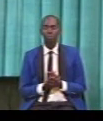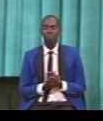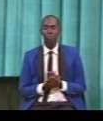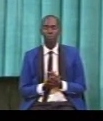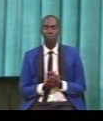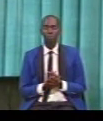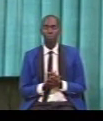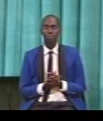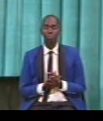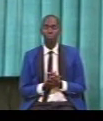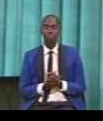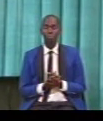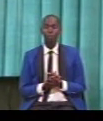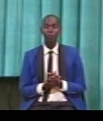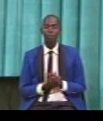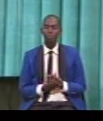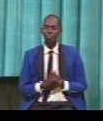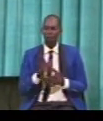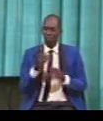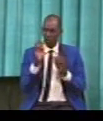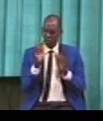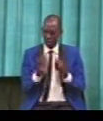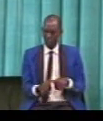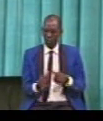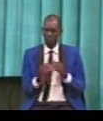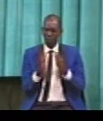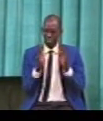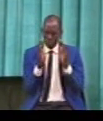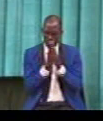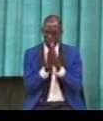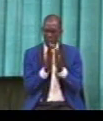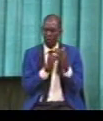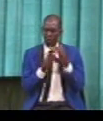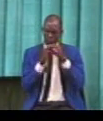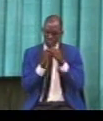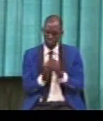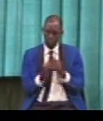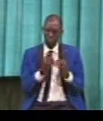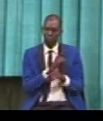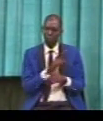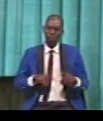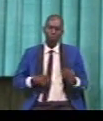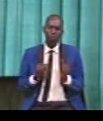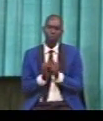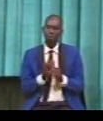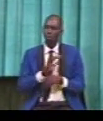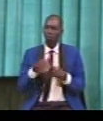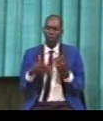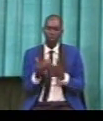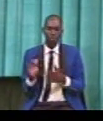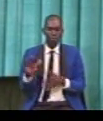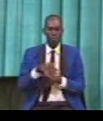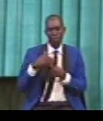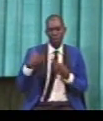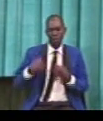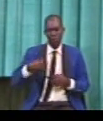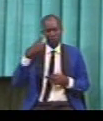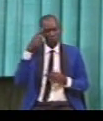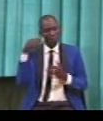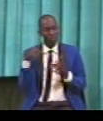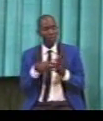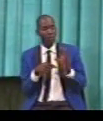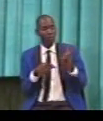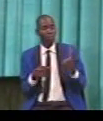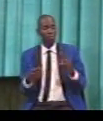I know you can worship and praise the Lord with all your heart. For these 6 days of signs